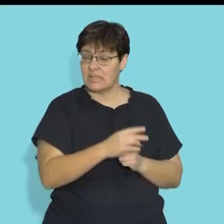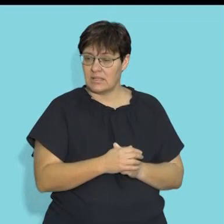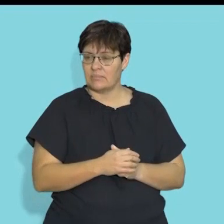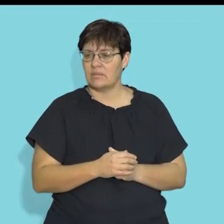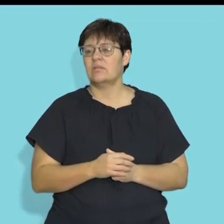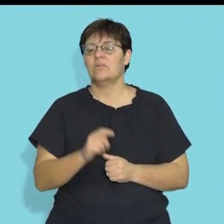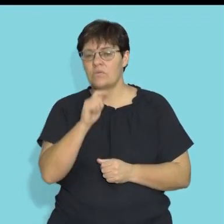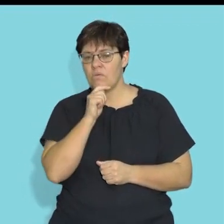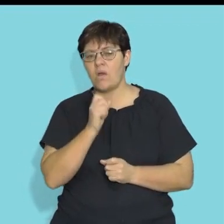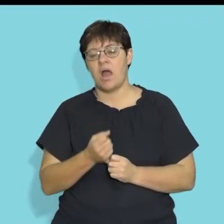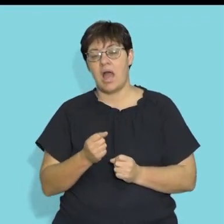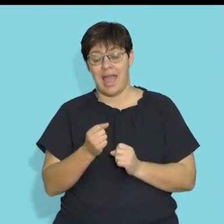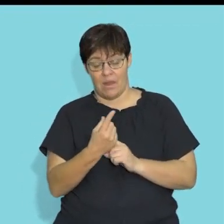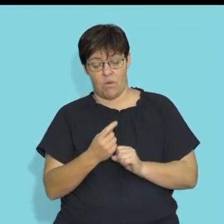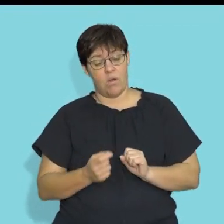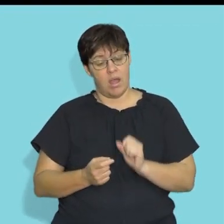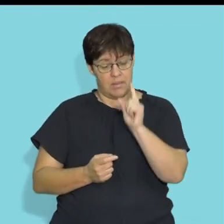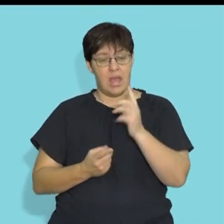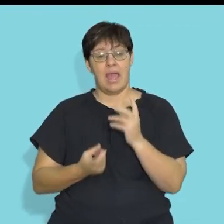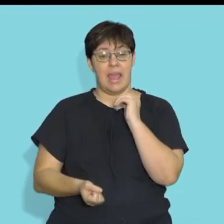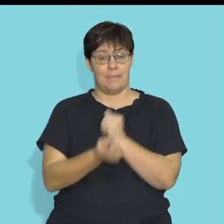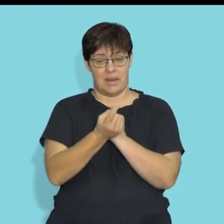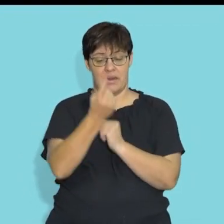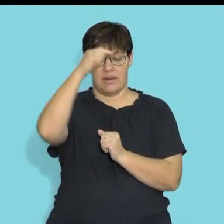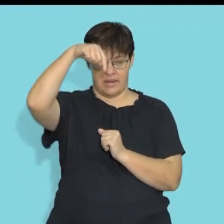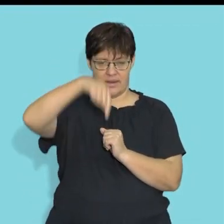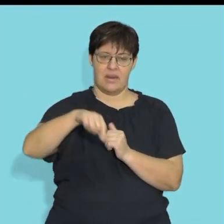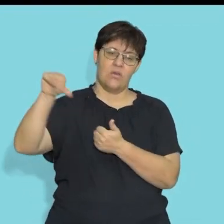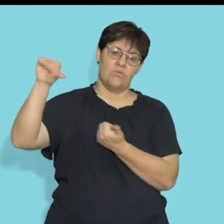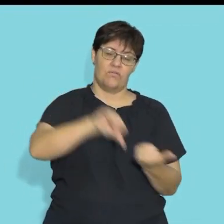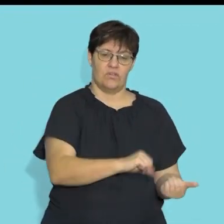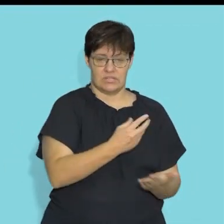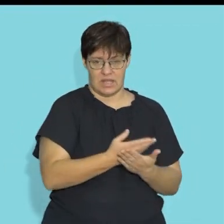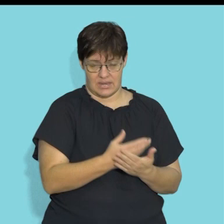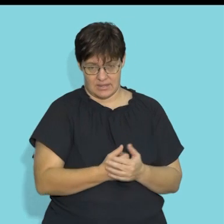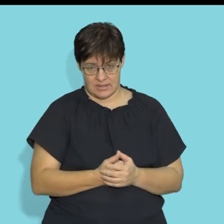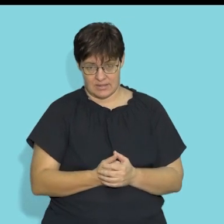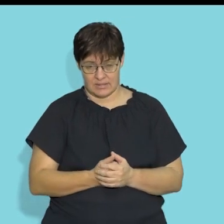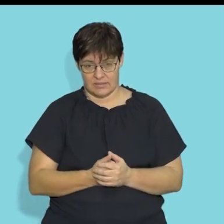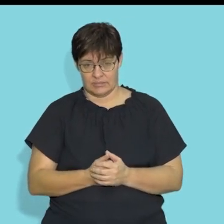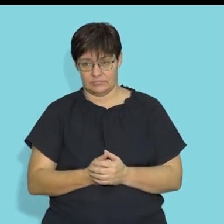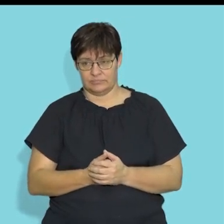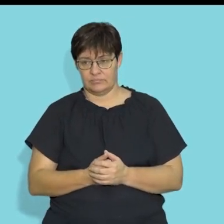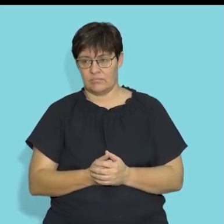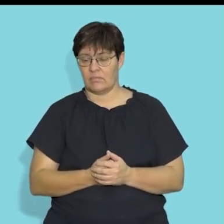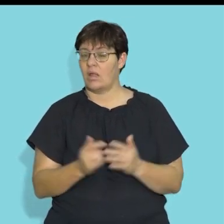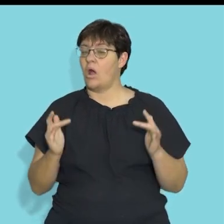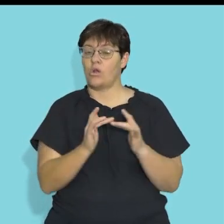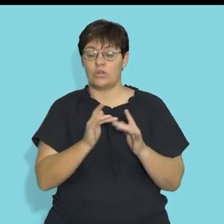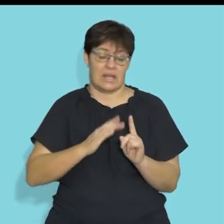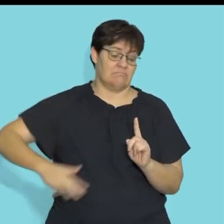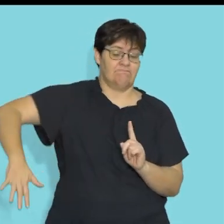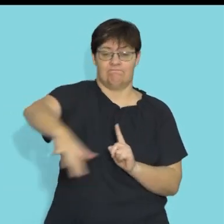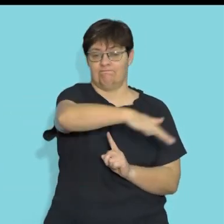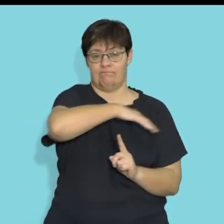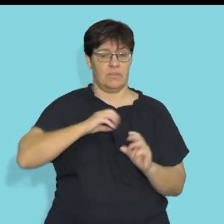we use 2 arrows to show that we have a reaction and that reaction can return. It is not in contact with